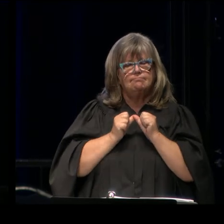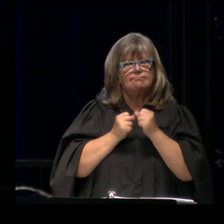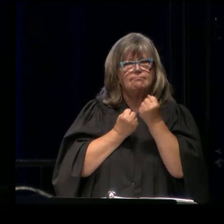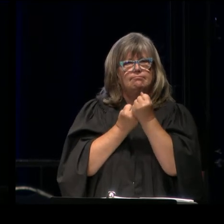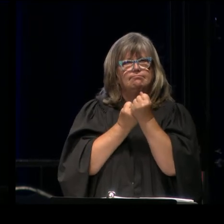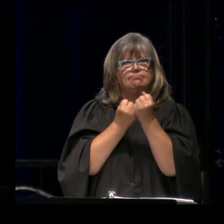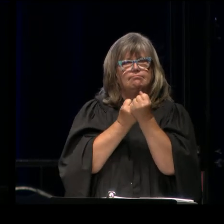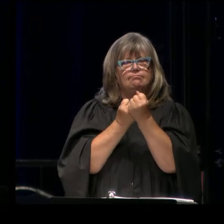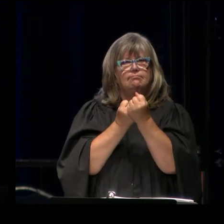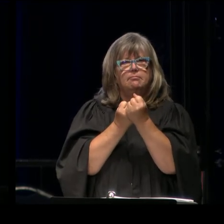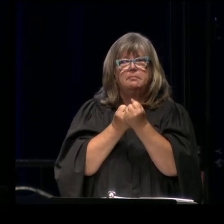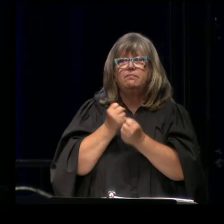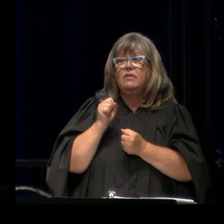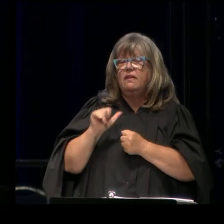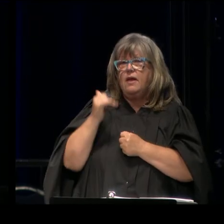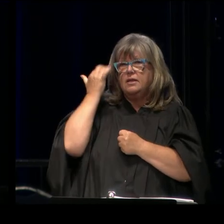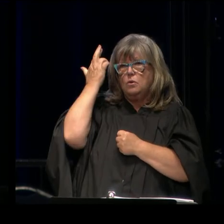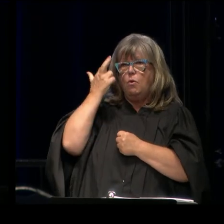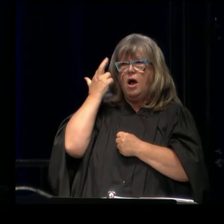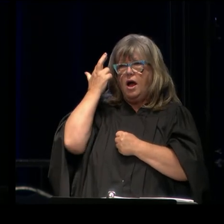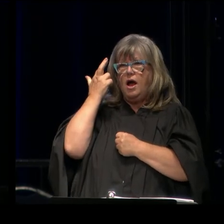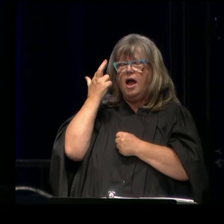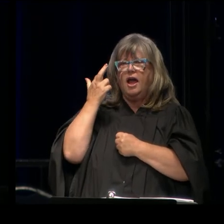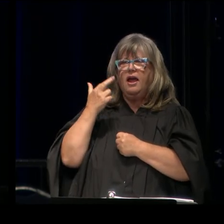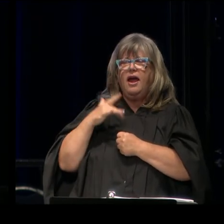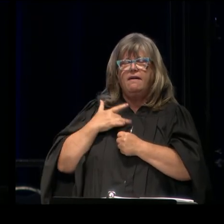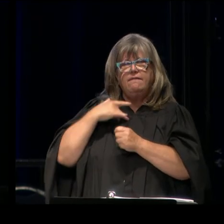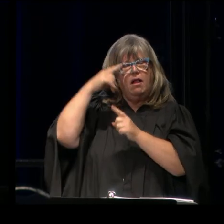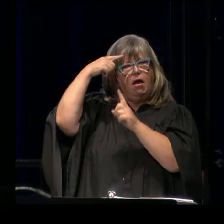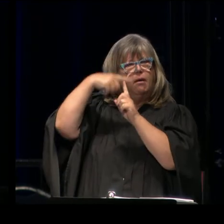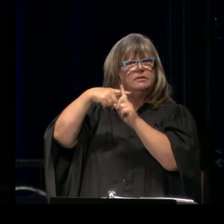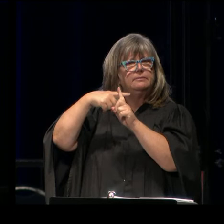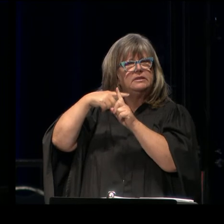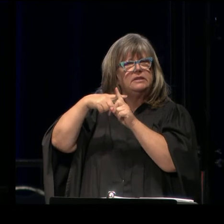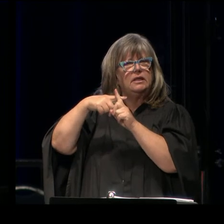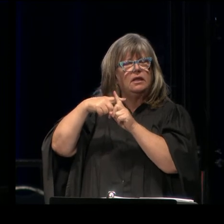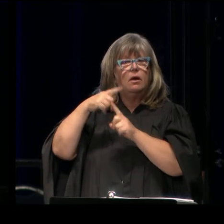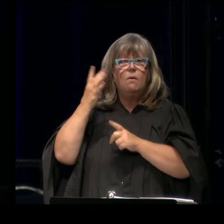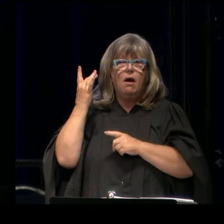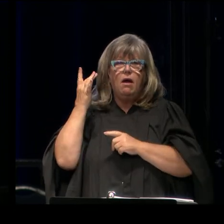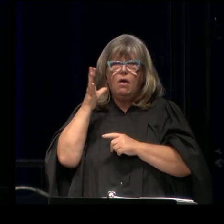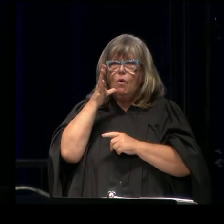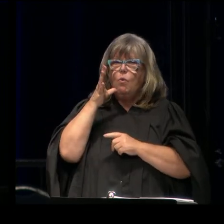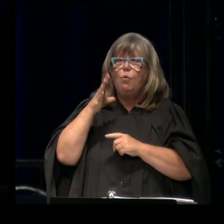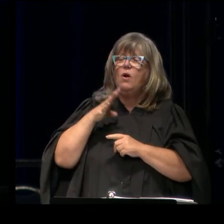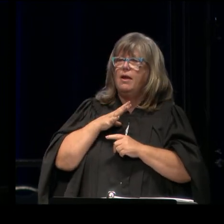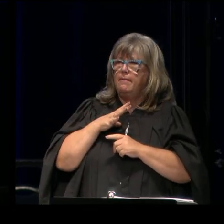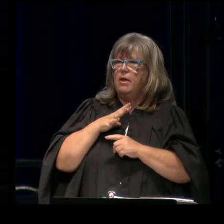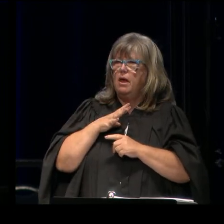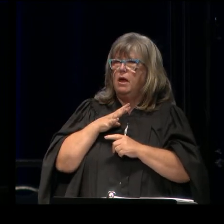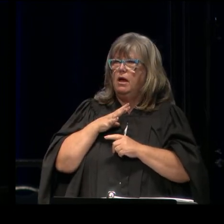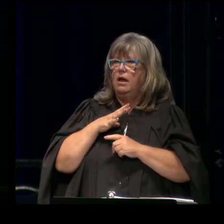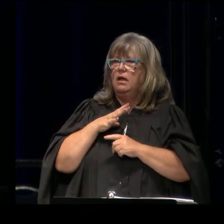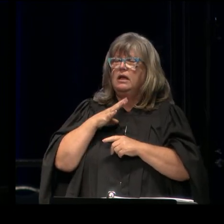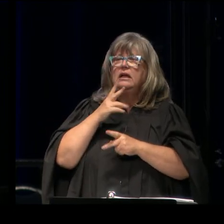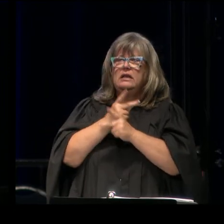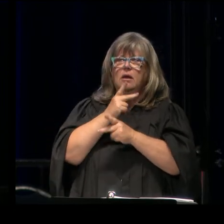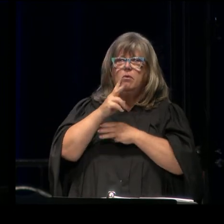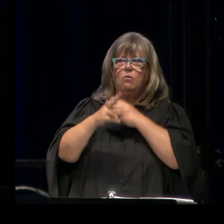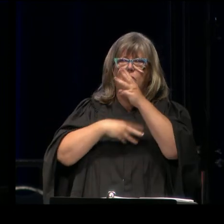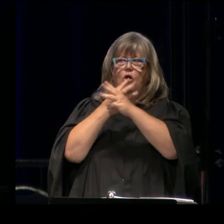That's why I am optimistic, because women are the balance of our